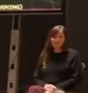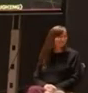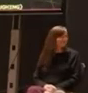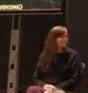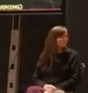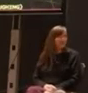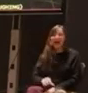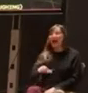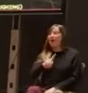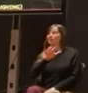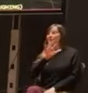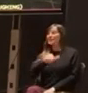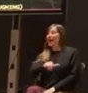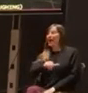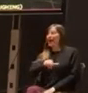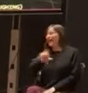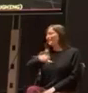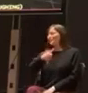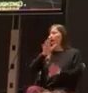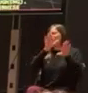Otherwise, they were all just fine.